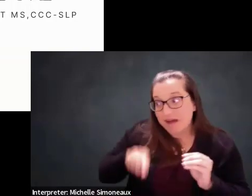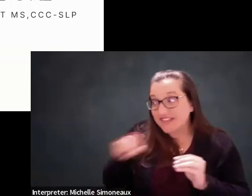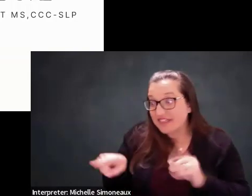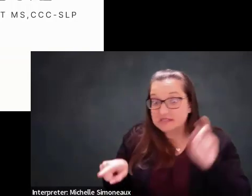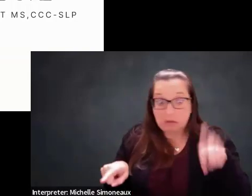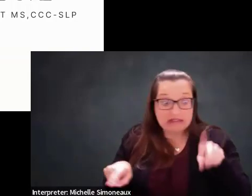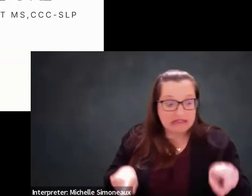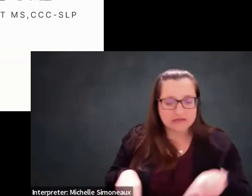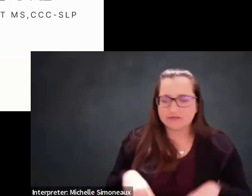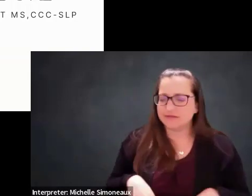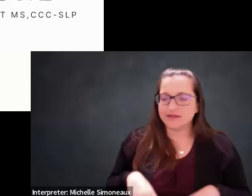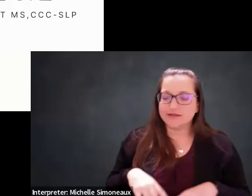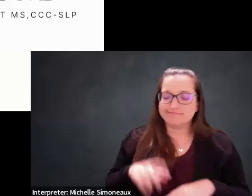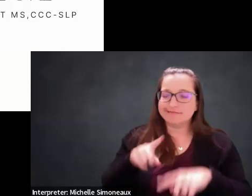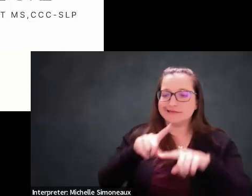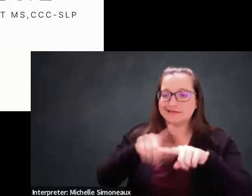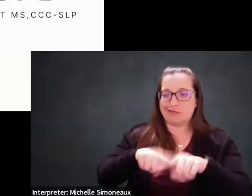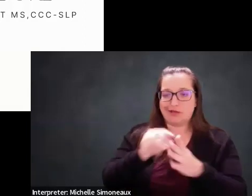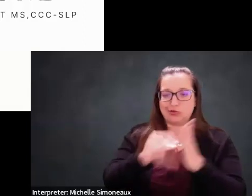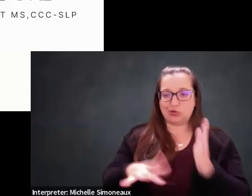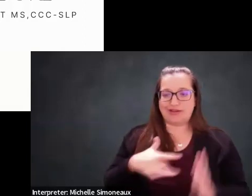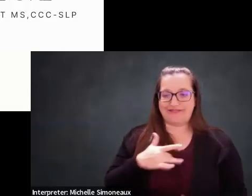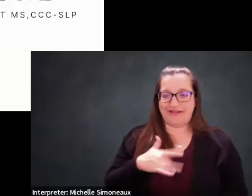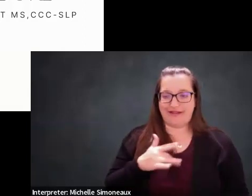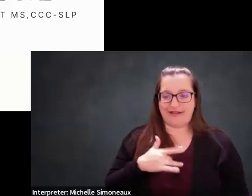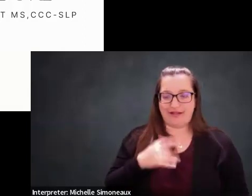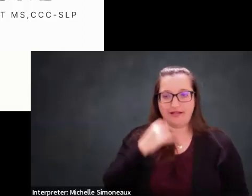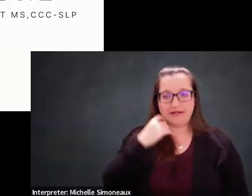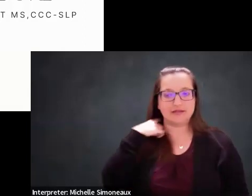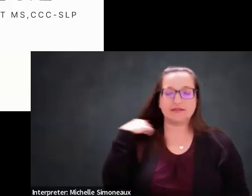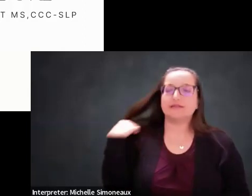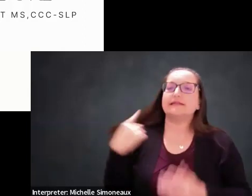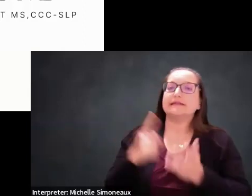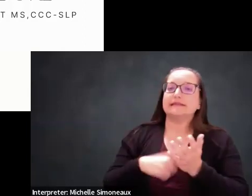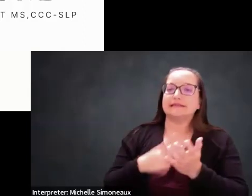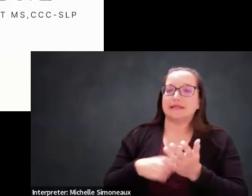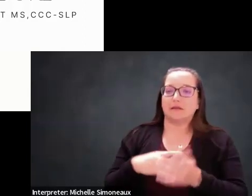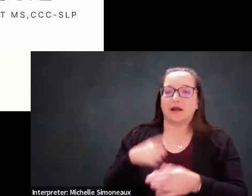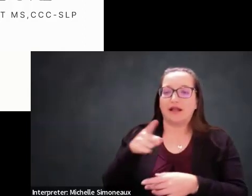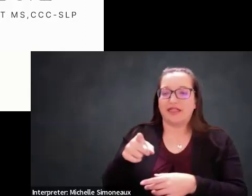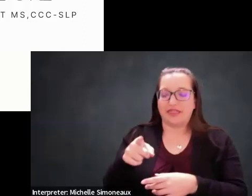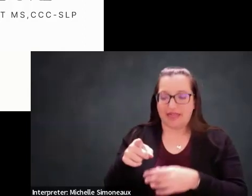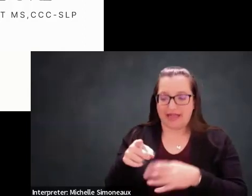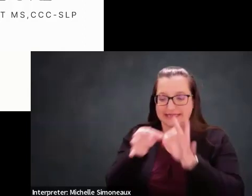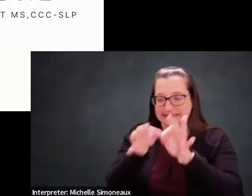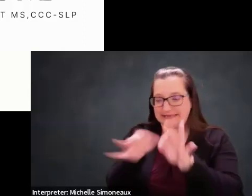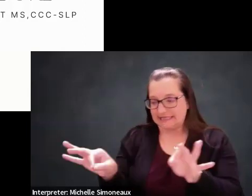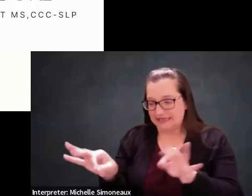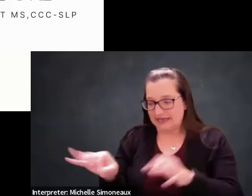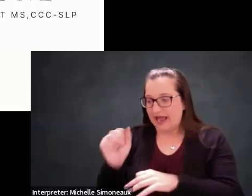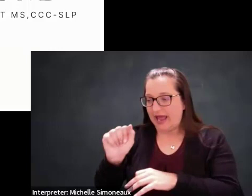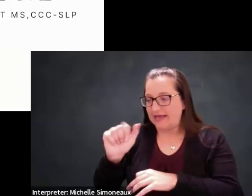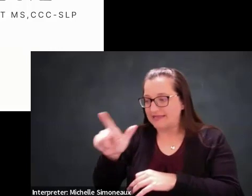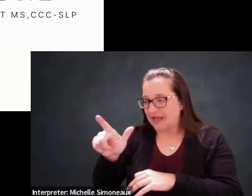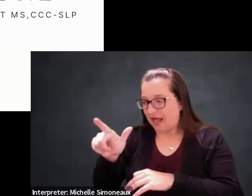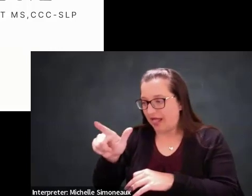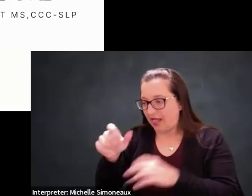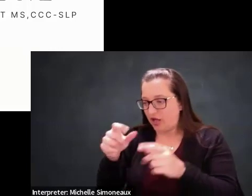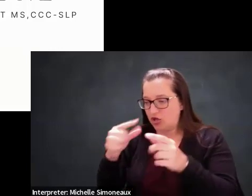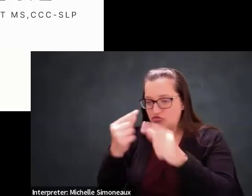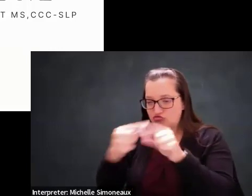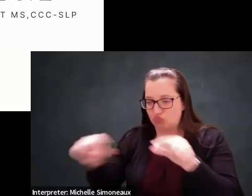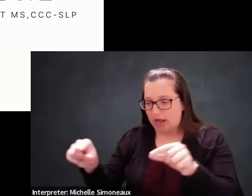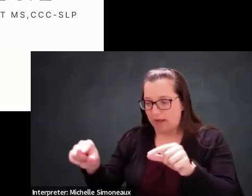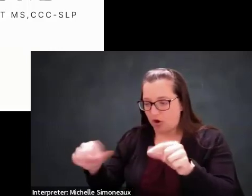student is feeling. Sometimes I have students who they put the ASL grammar structure of a sentence versus the English one. I'll never correct them.